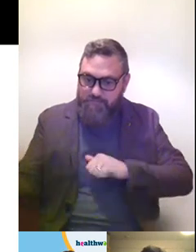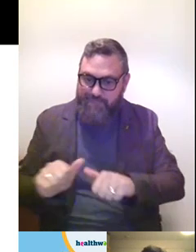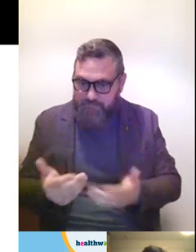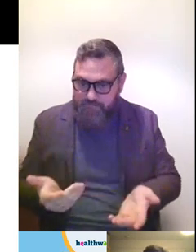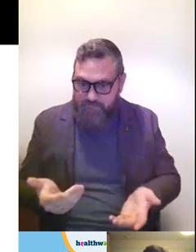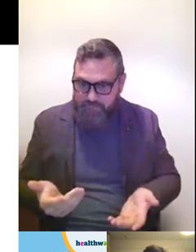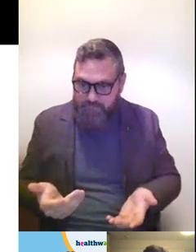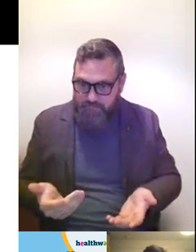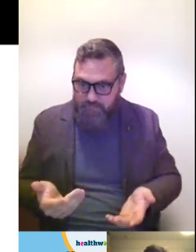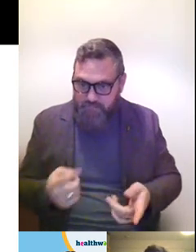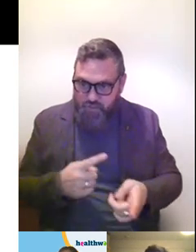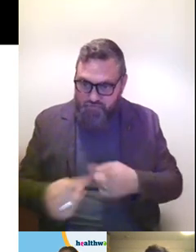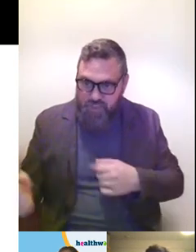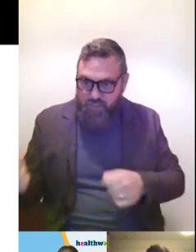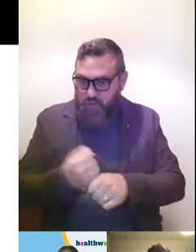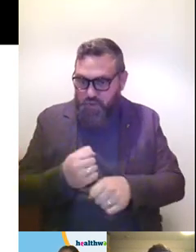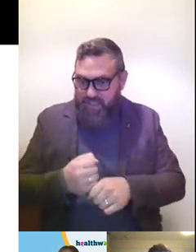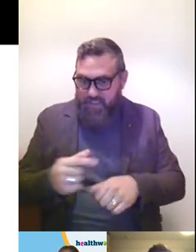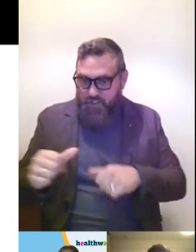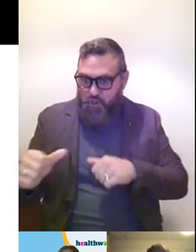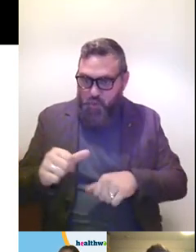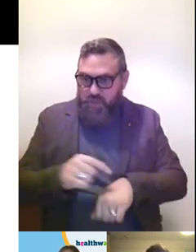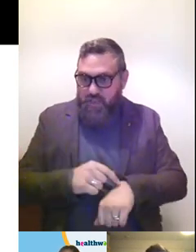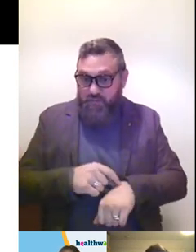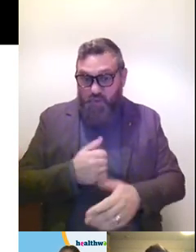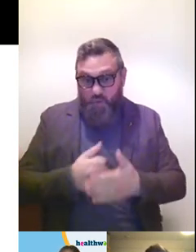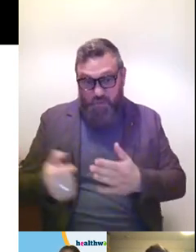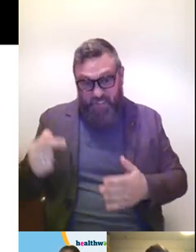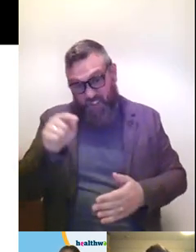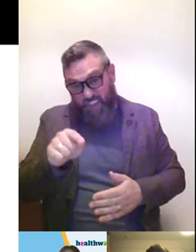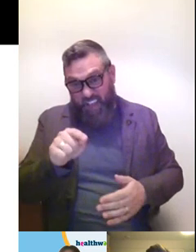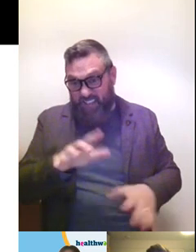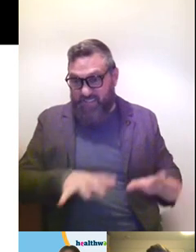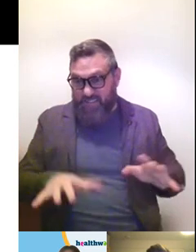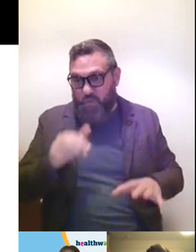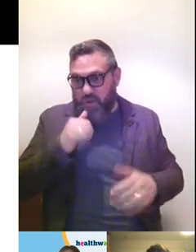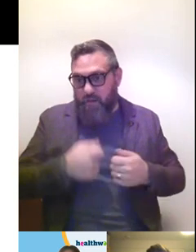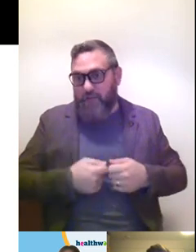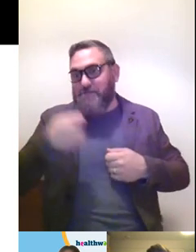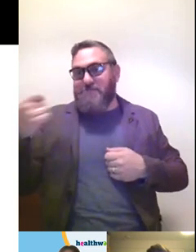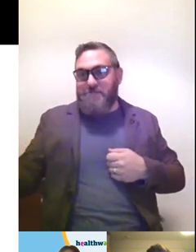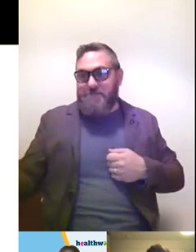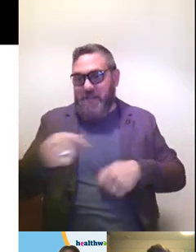this in a very condensed period, and usually for this kind of thing we would have more time.